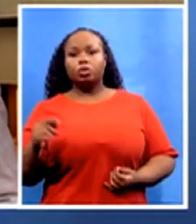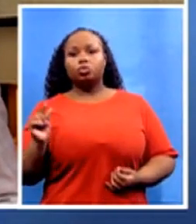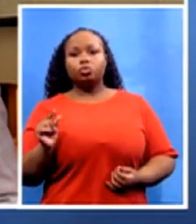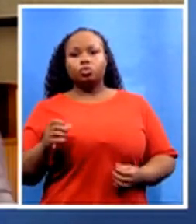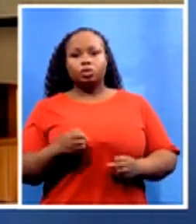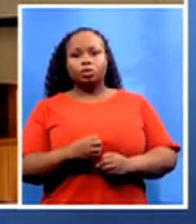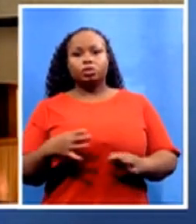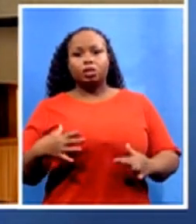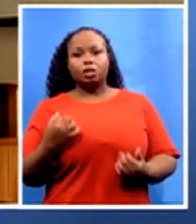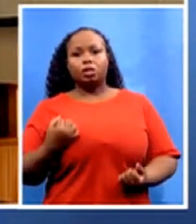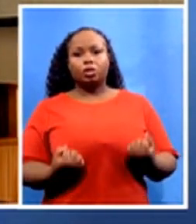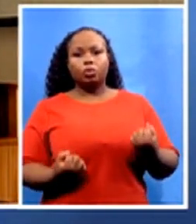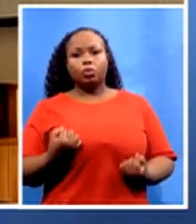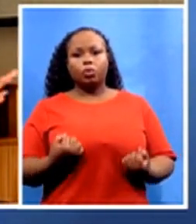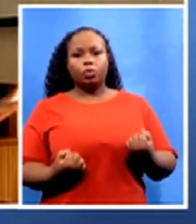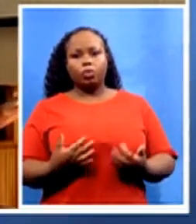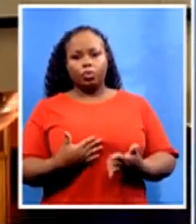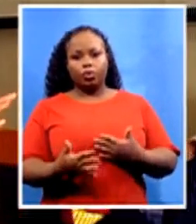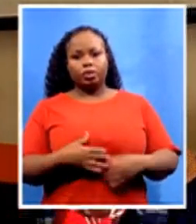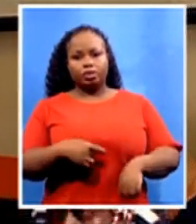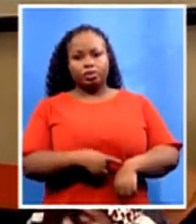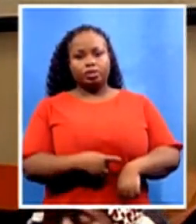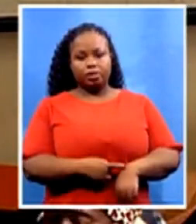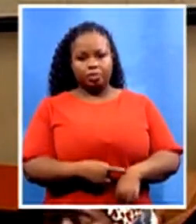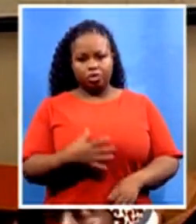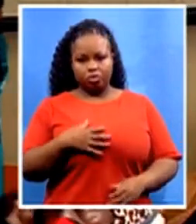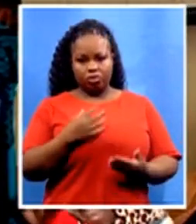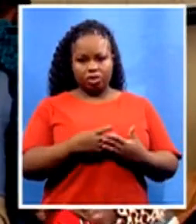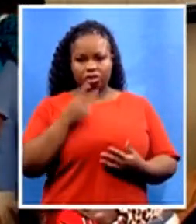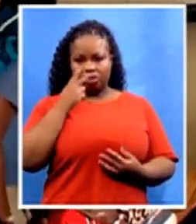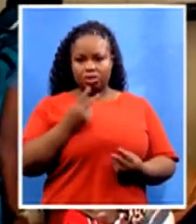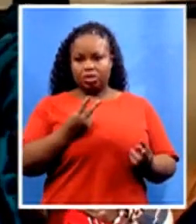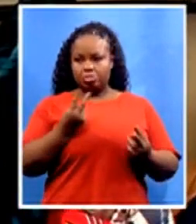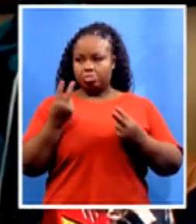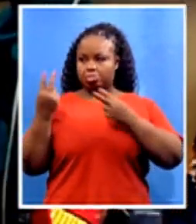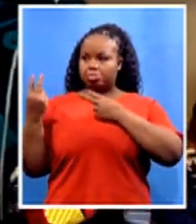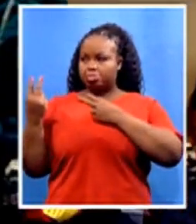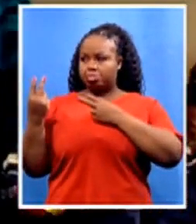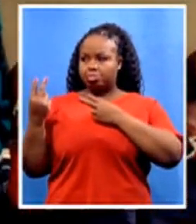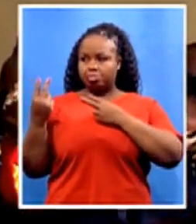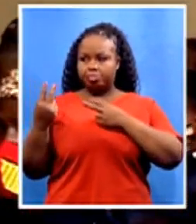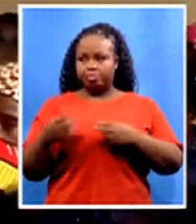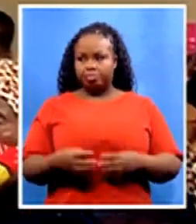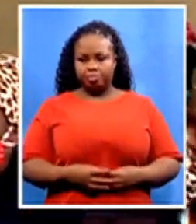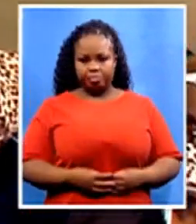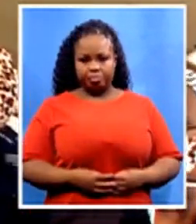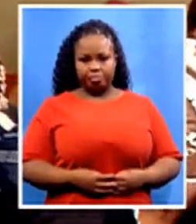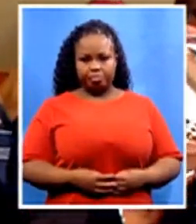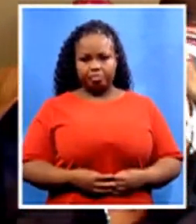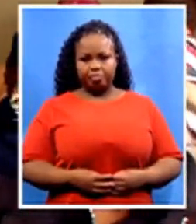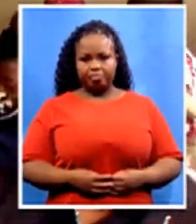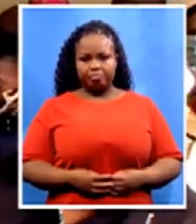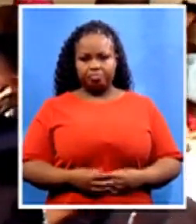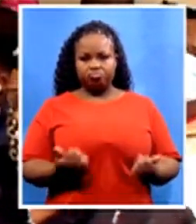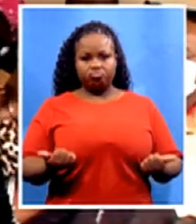from now. But as you can see behind me, the gallery is full with community members, families as